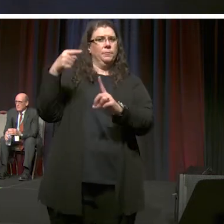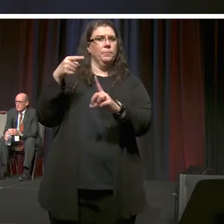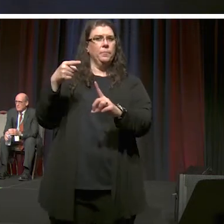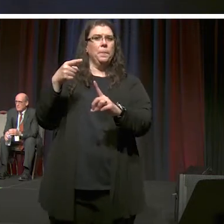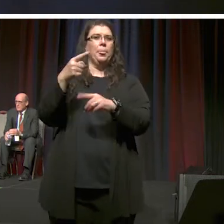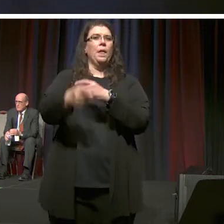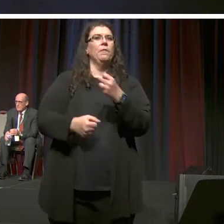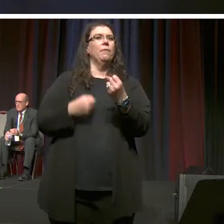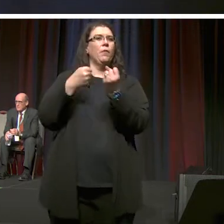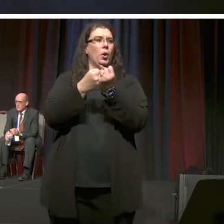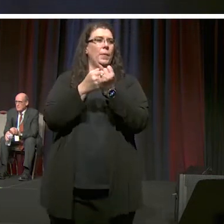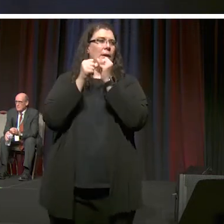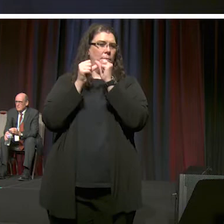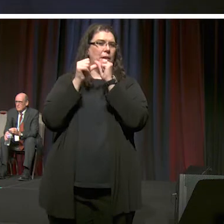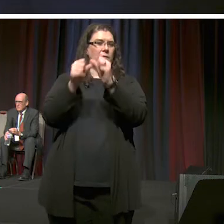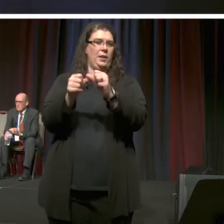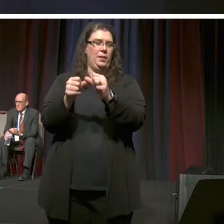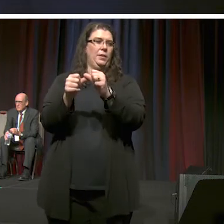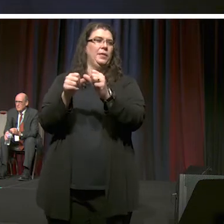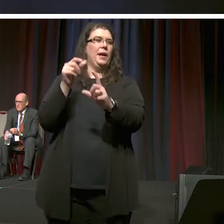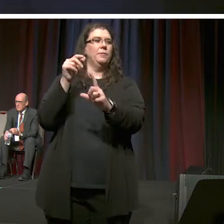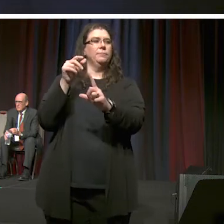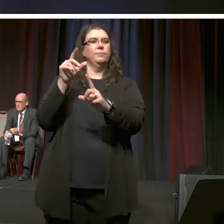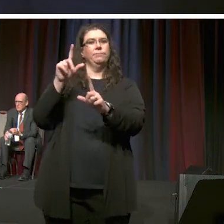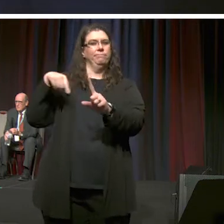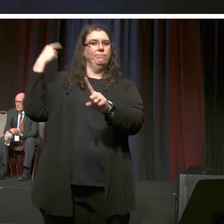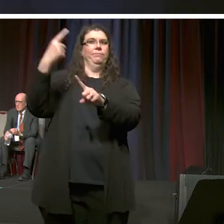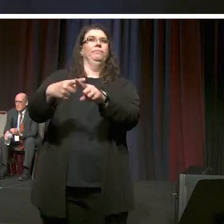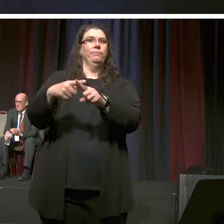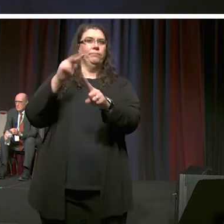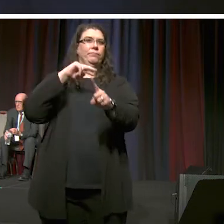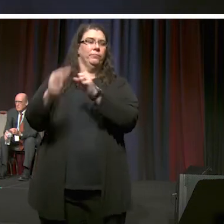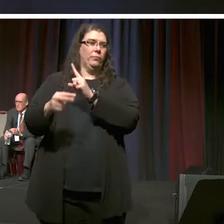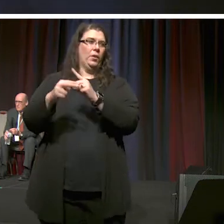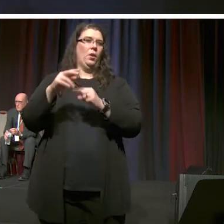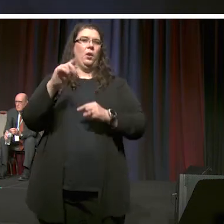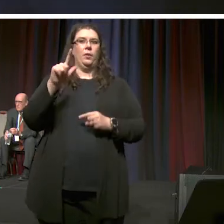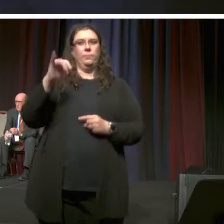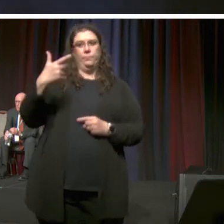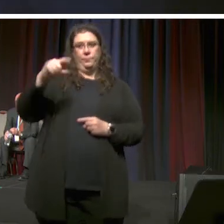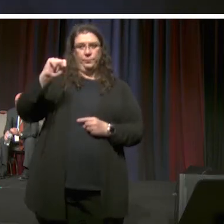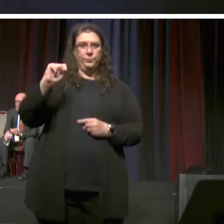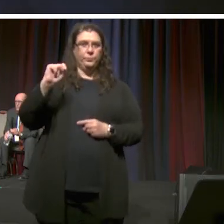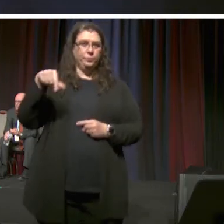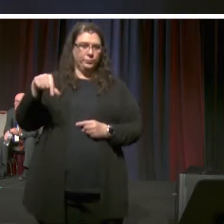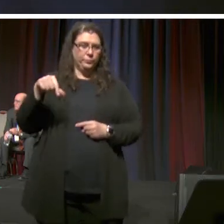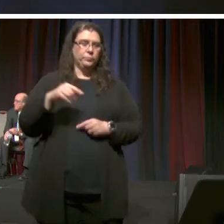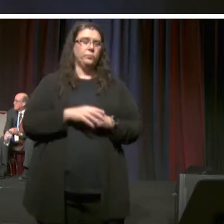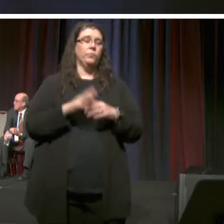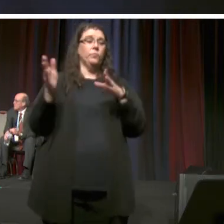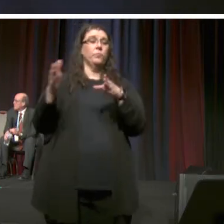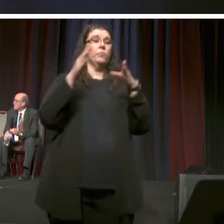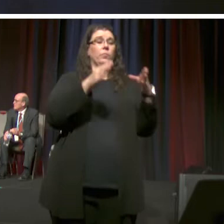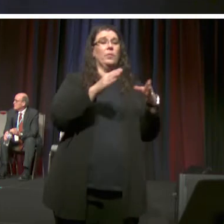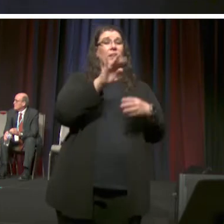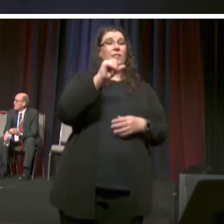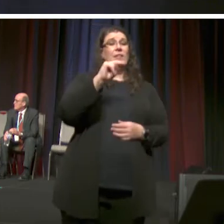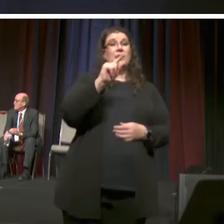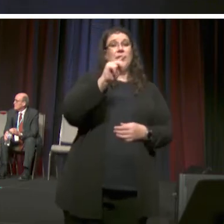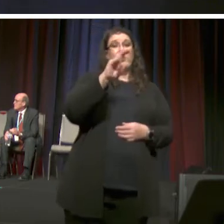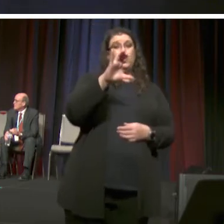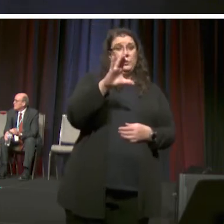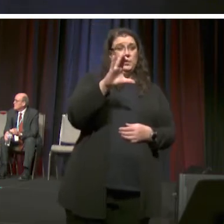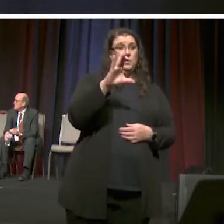affirming, maintaining that traditional stance on issues of sexuality. The centrist branch would,